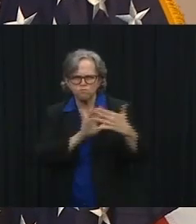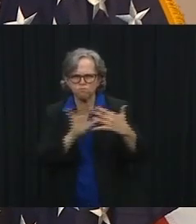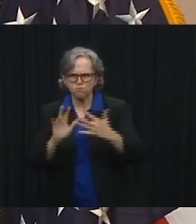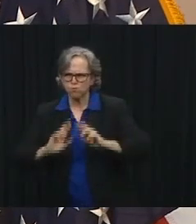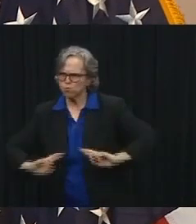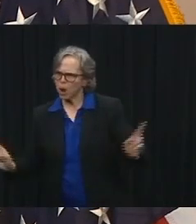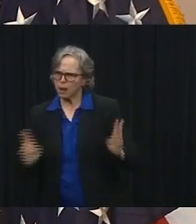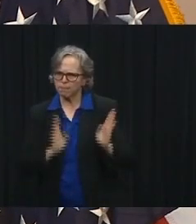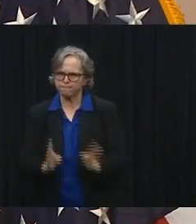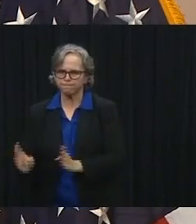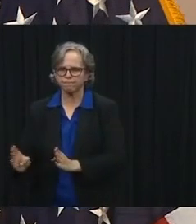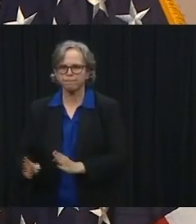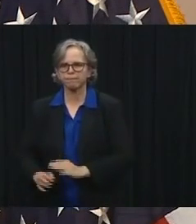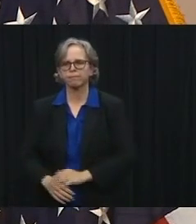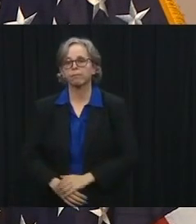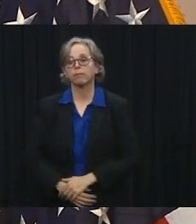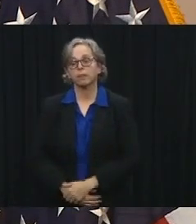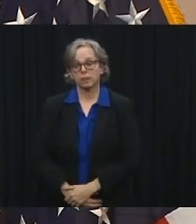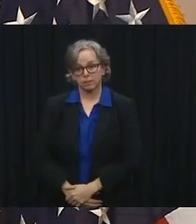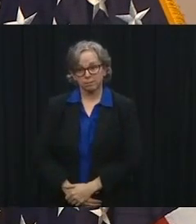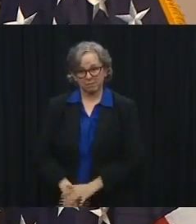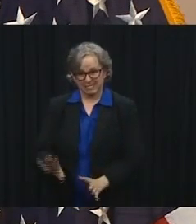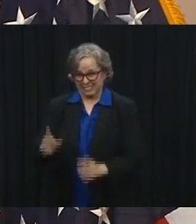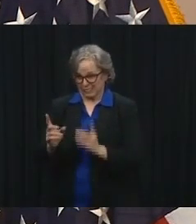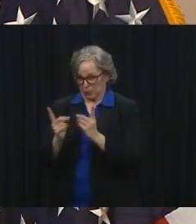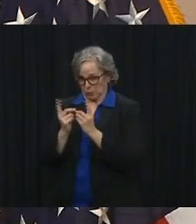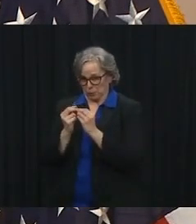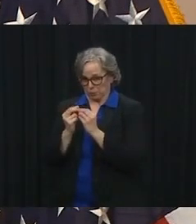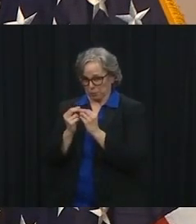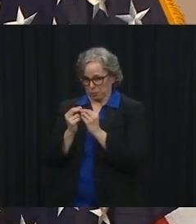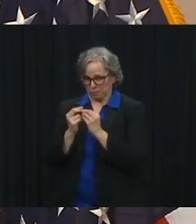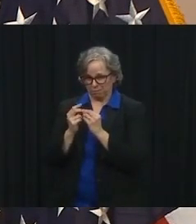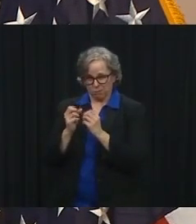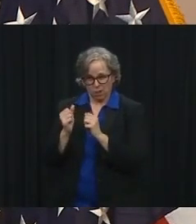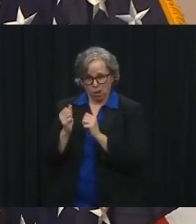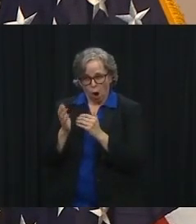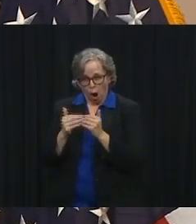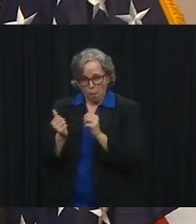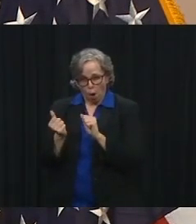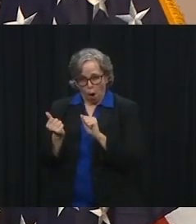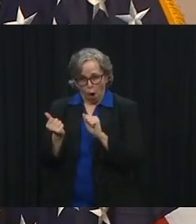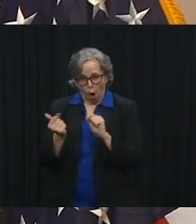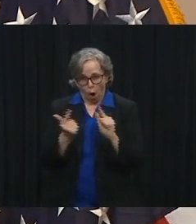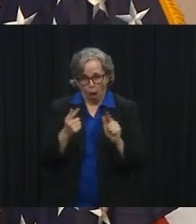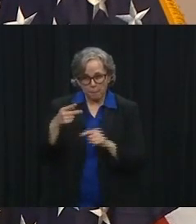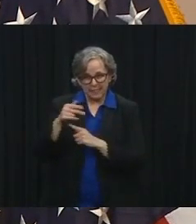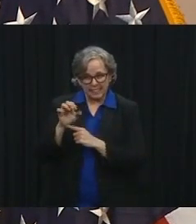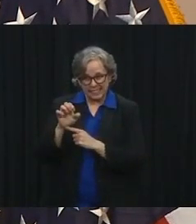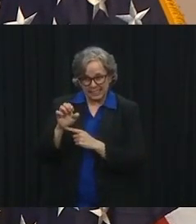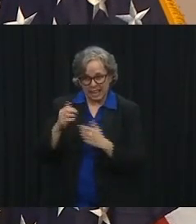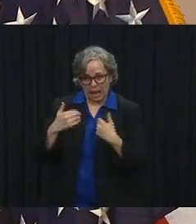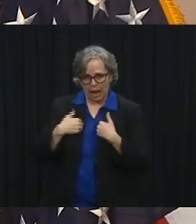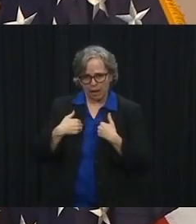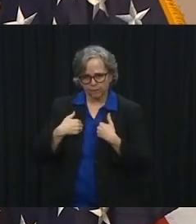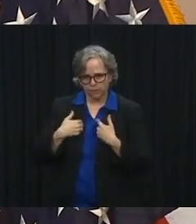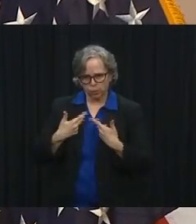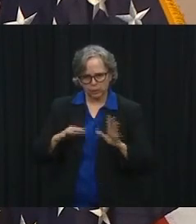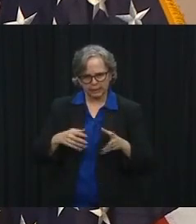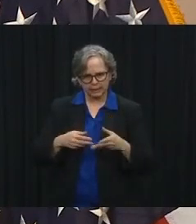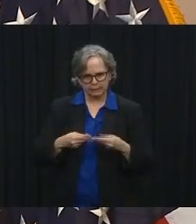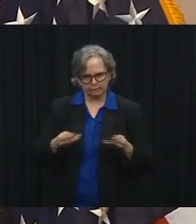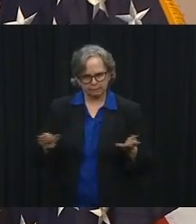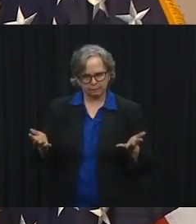We did distribute almost all of the PPE we have received has been put out in the field. Remember, PPE is personal